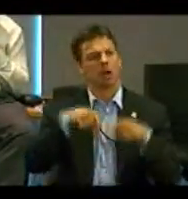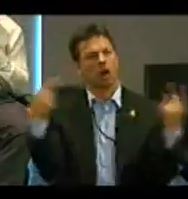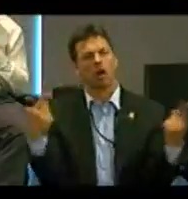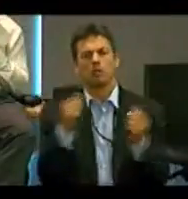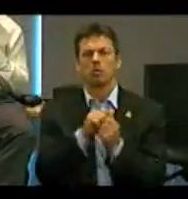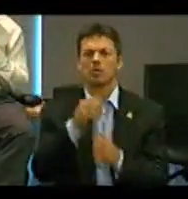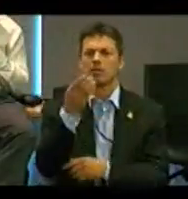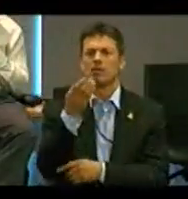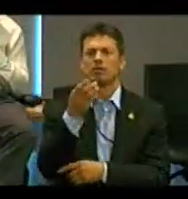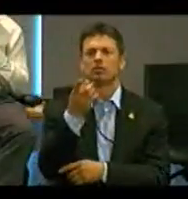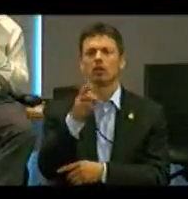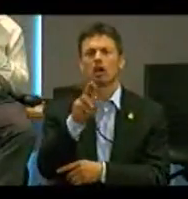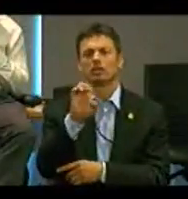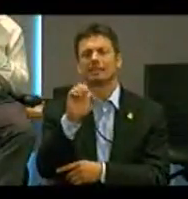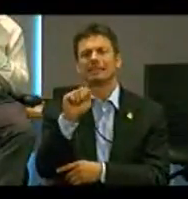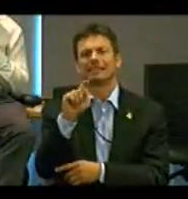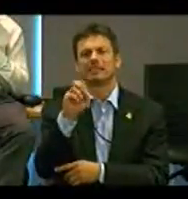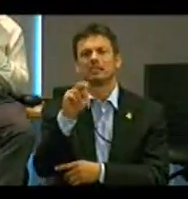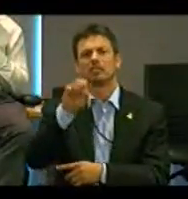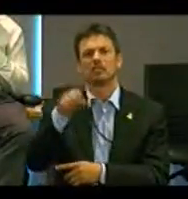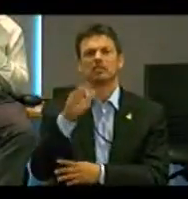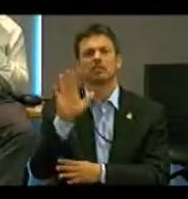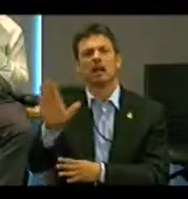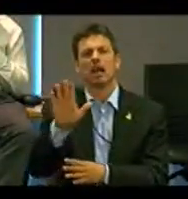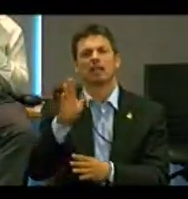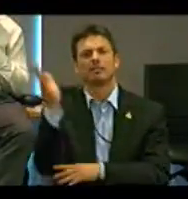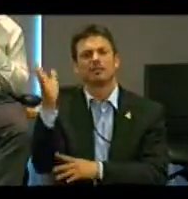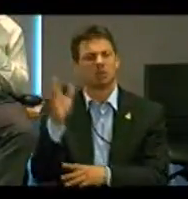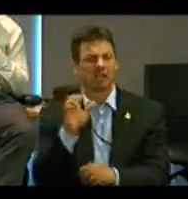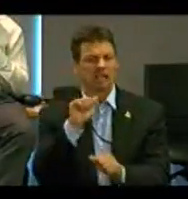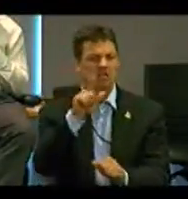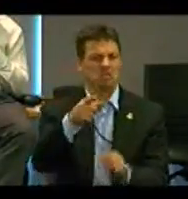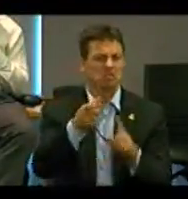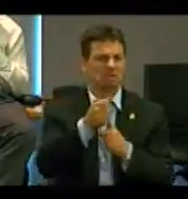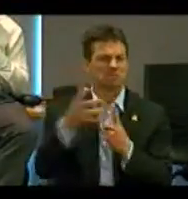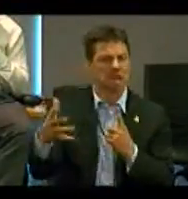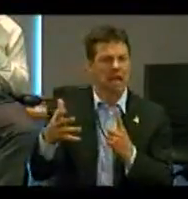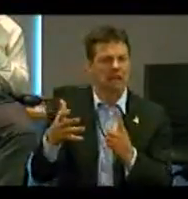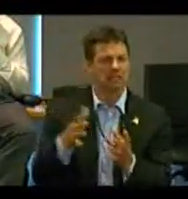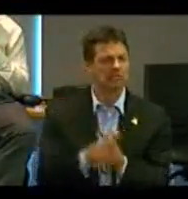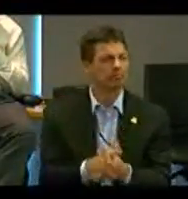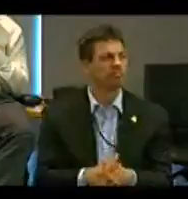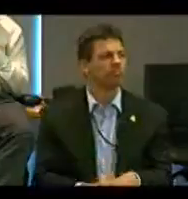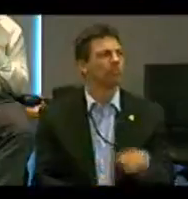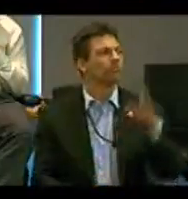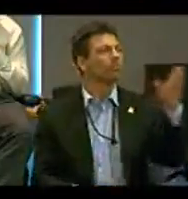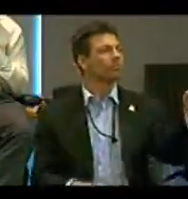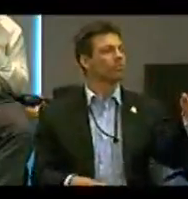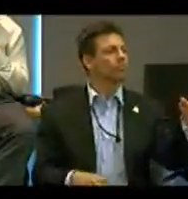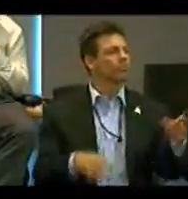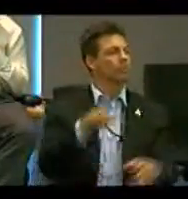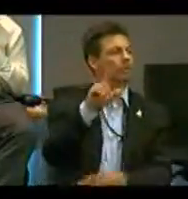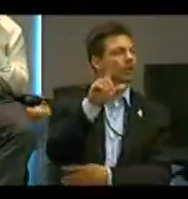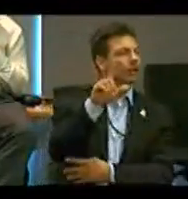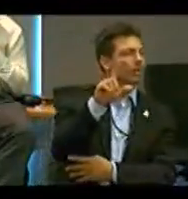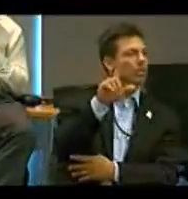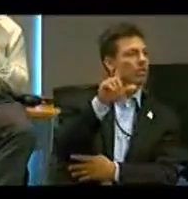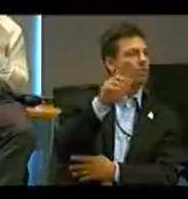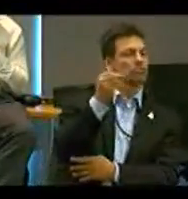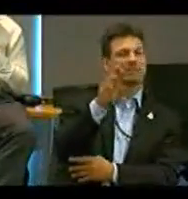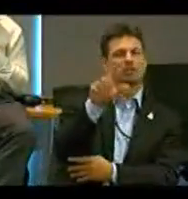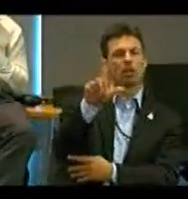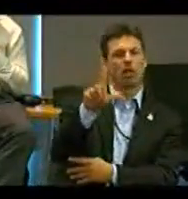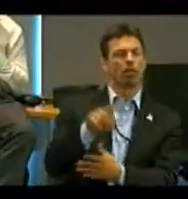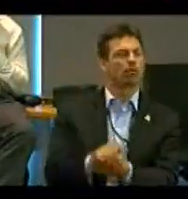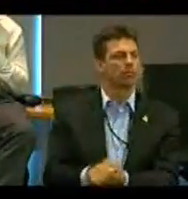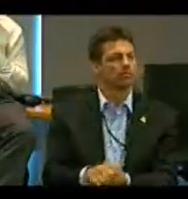Eden's observation. So I'm wondering if you could expound on that. Yeah, so one of the studies in our book looked